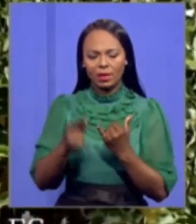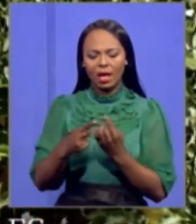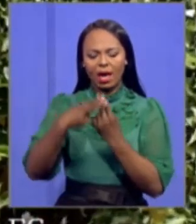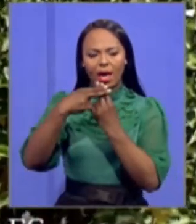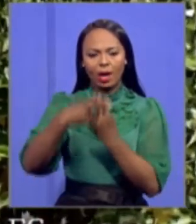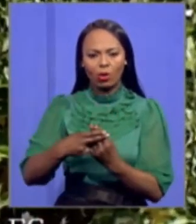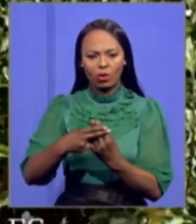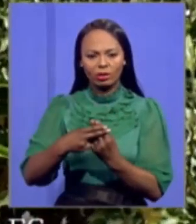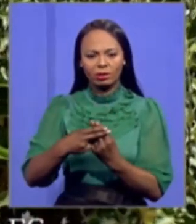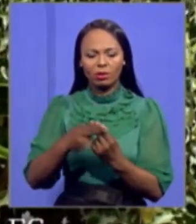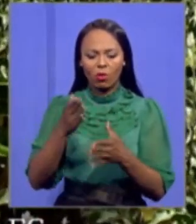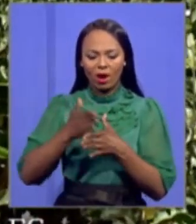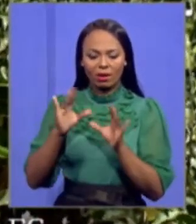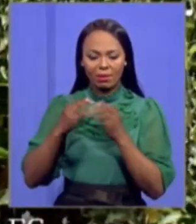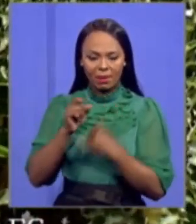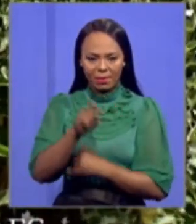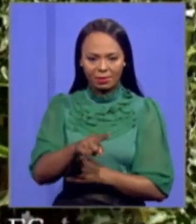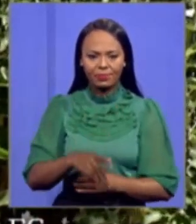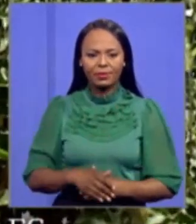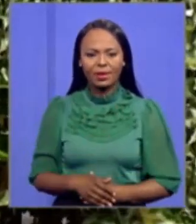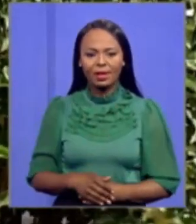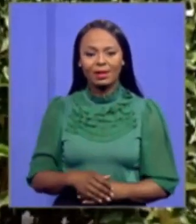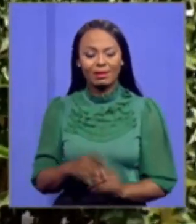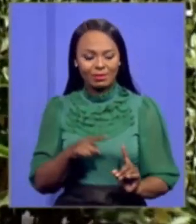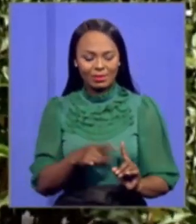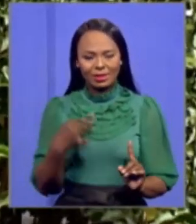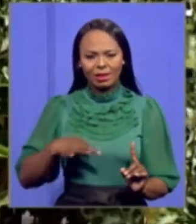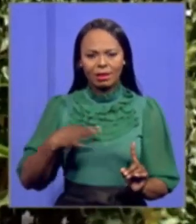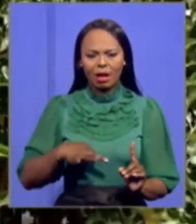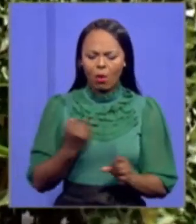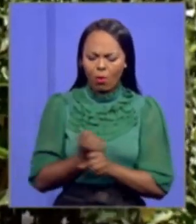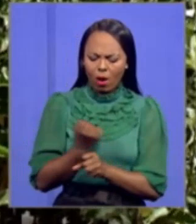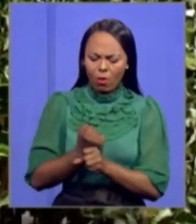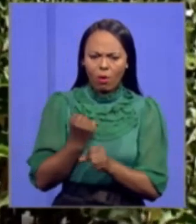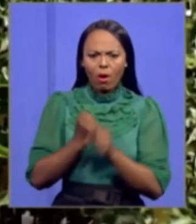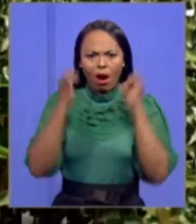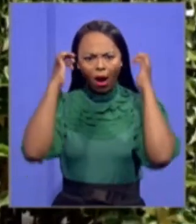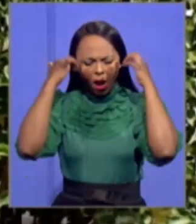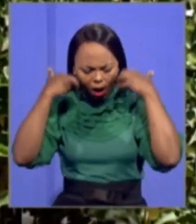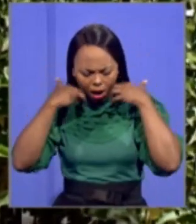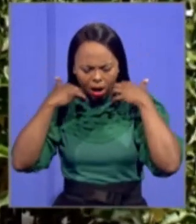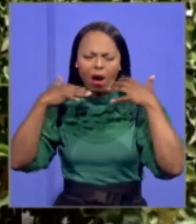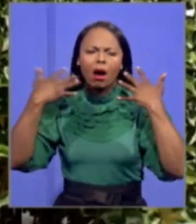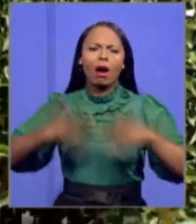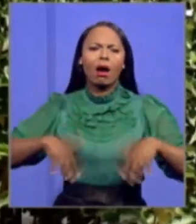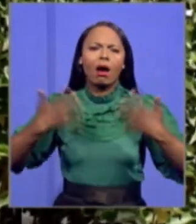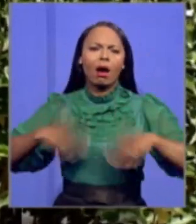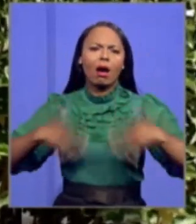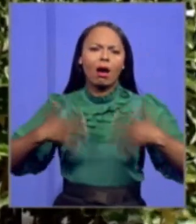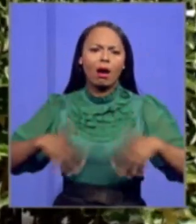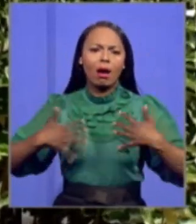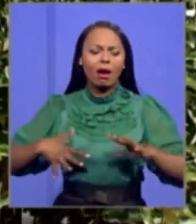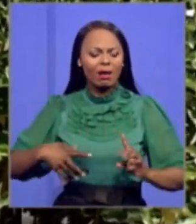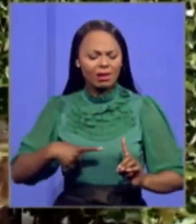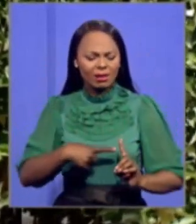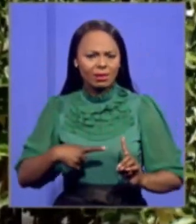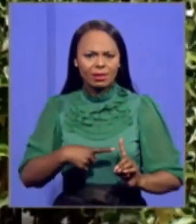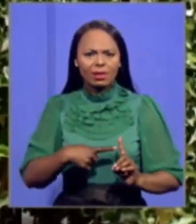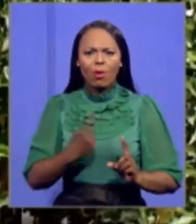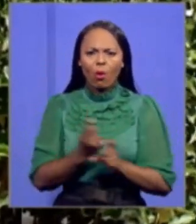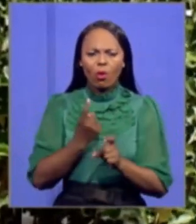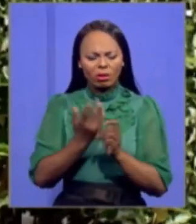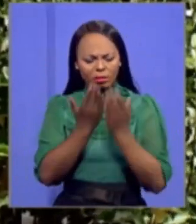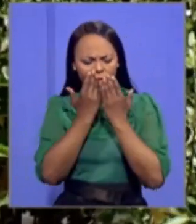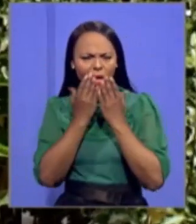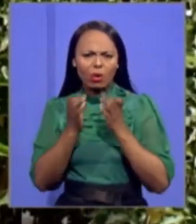Lerato ke motho a sebetsang ka thata, ke motho a loreng o na rata ho ithuta